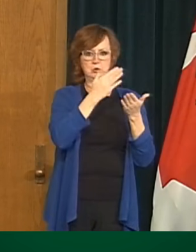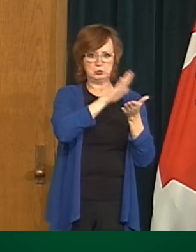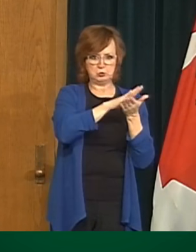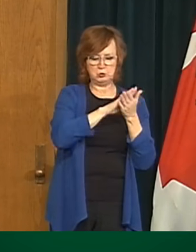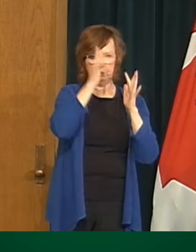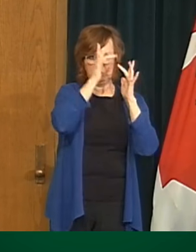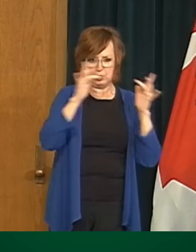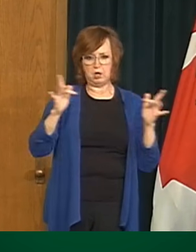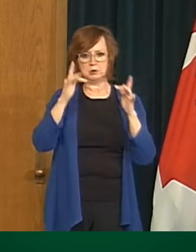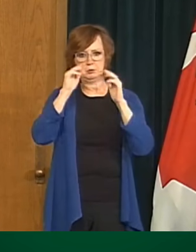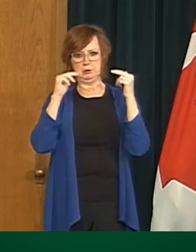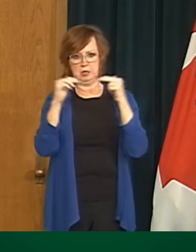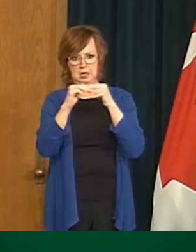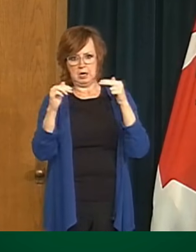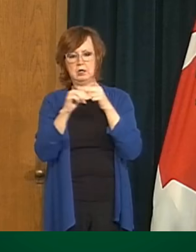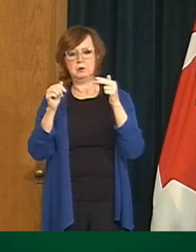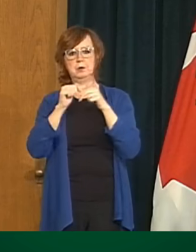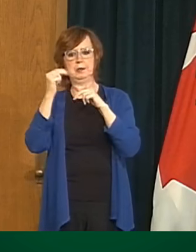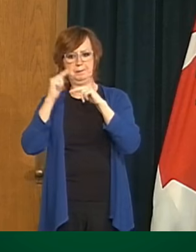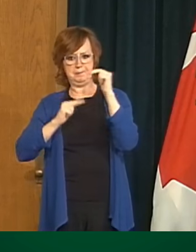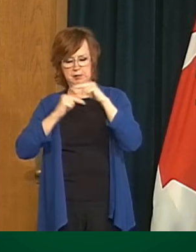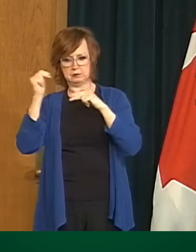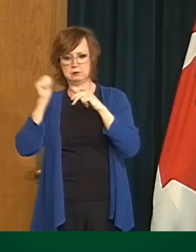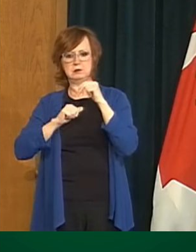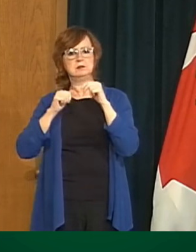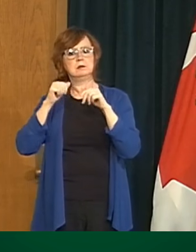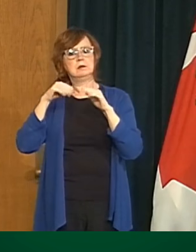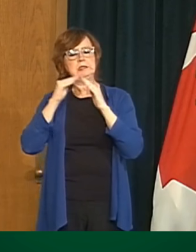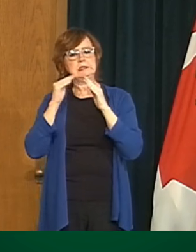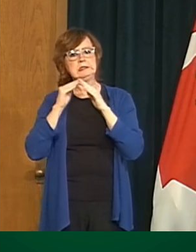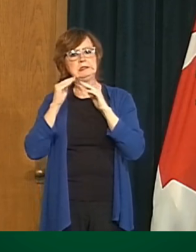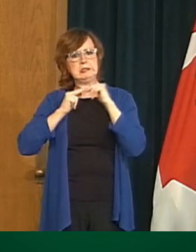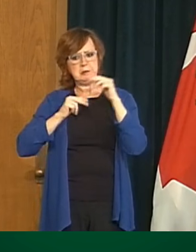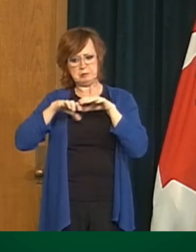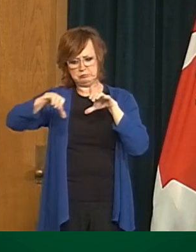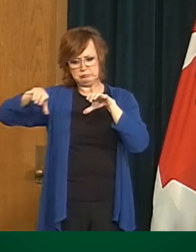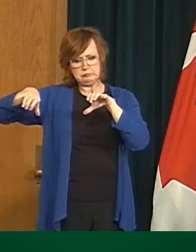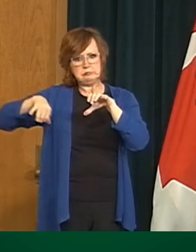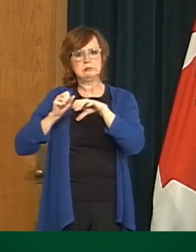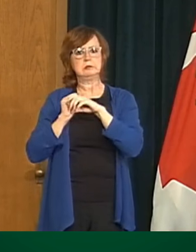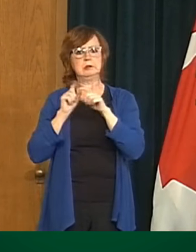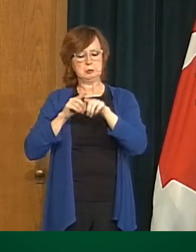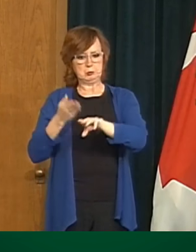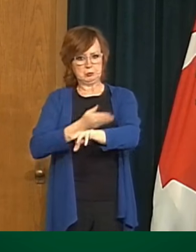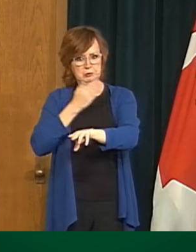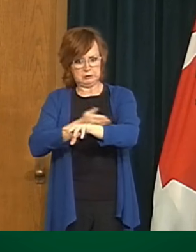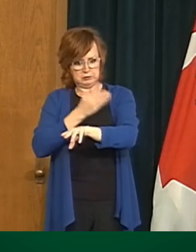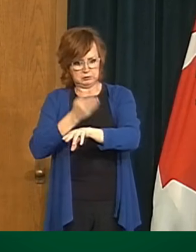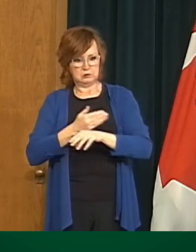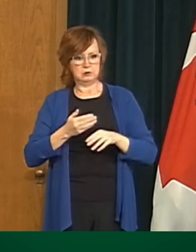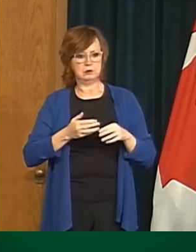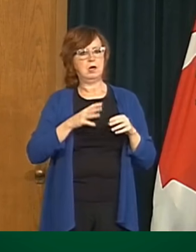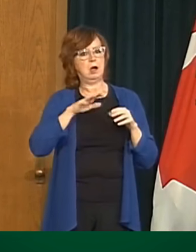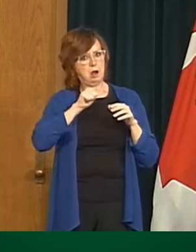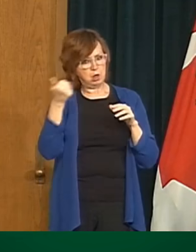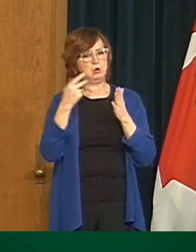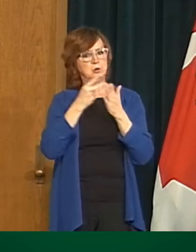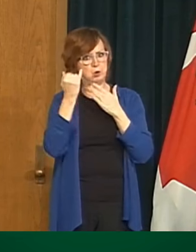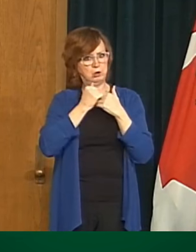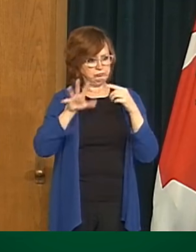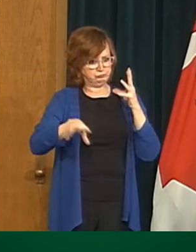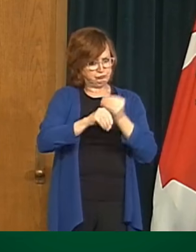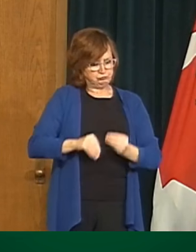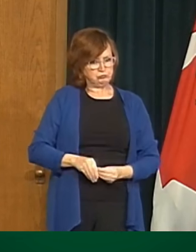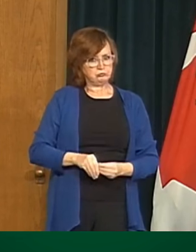utility projects, in municipal infrastructure, and a number of other important capital projects designed to build a strong province of